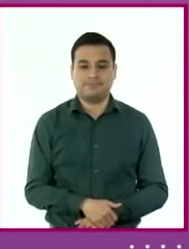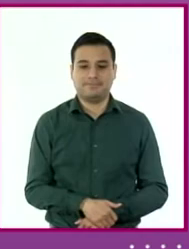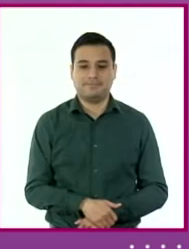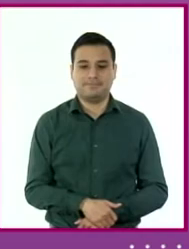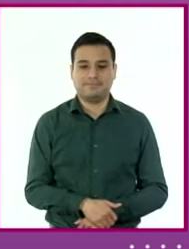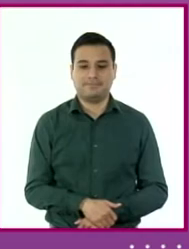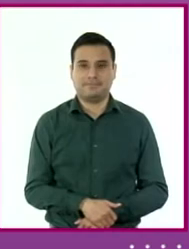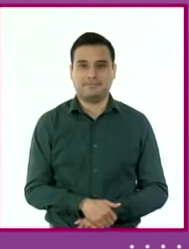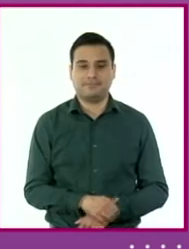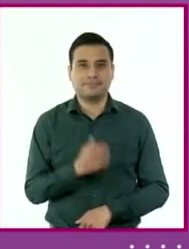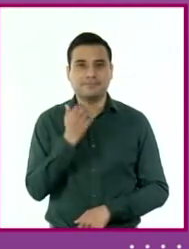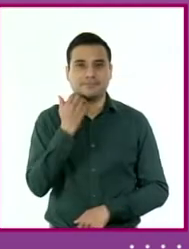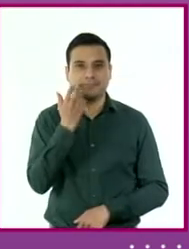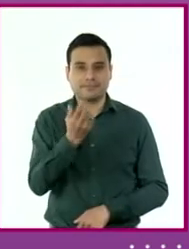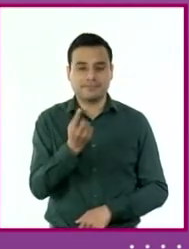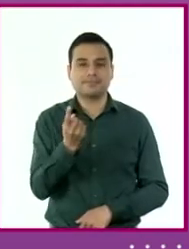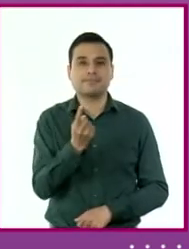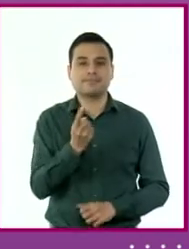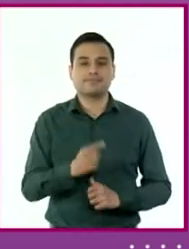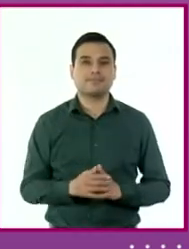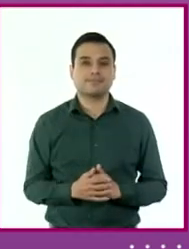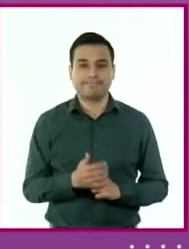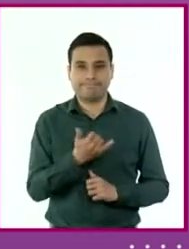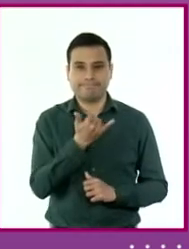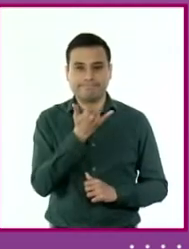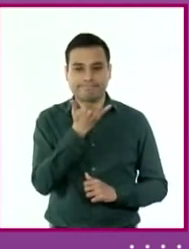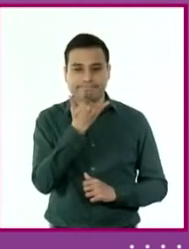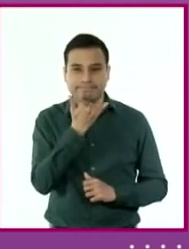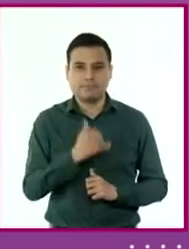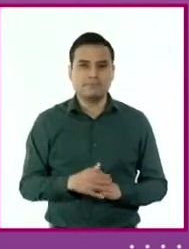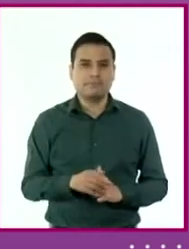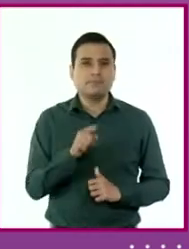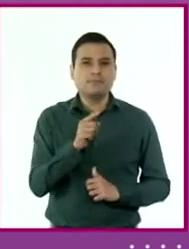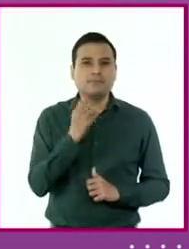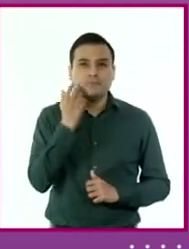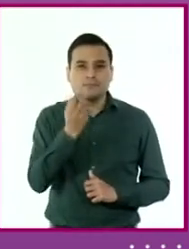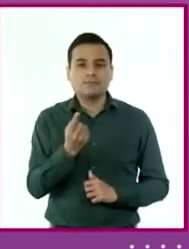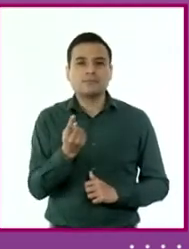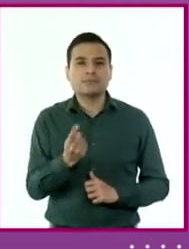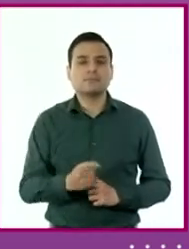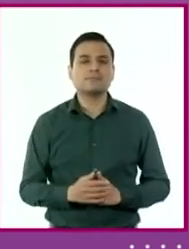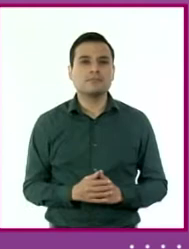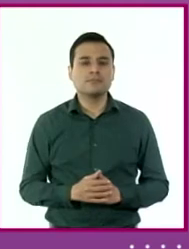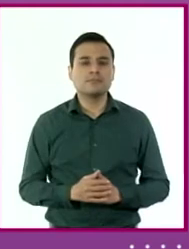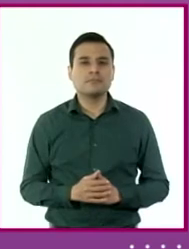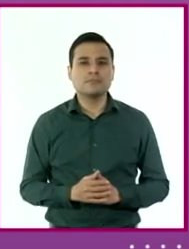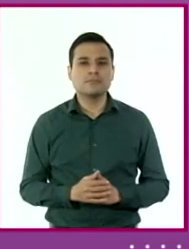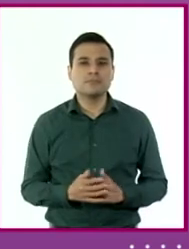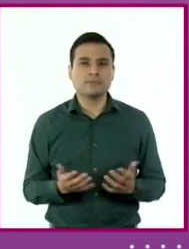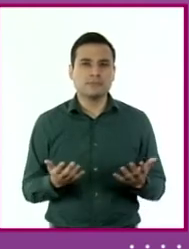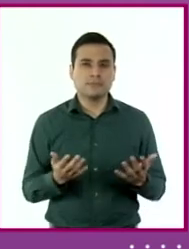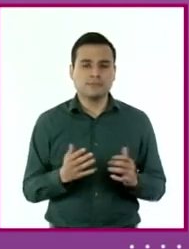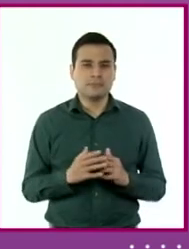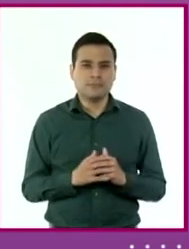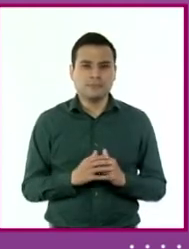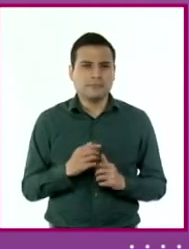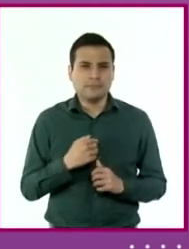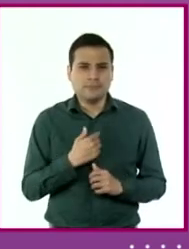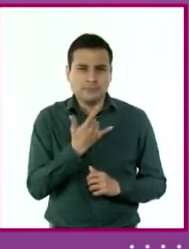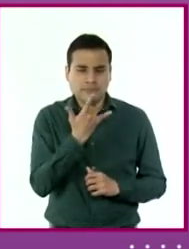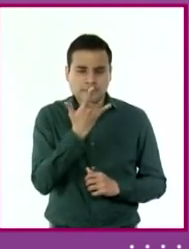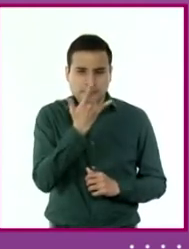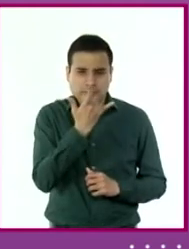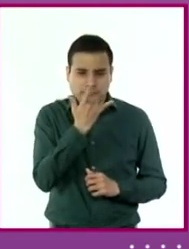¿Qué quieres? Sorry? What do you want? I'm just looking. Continue